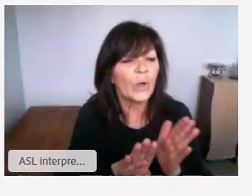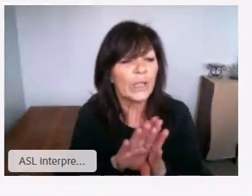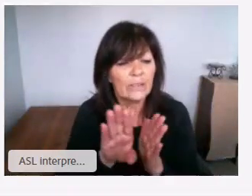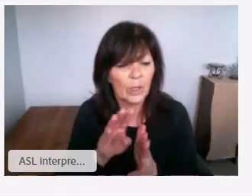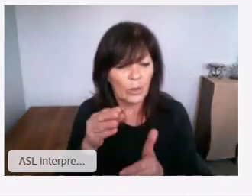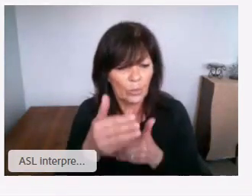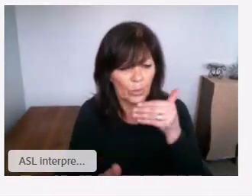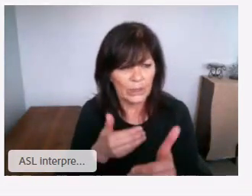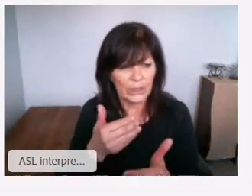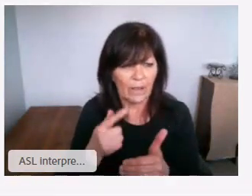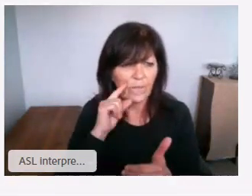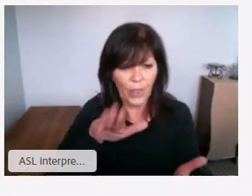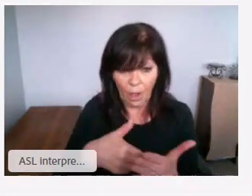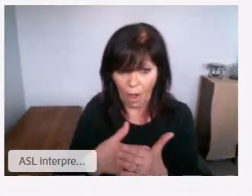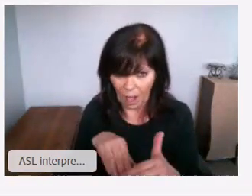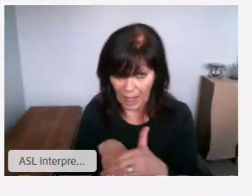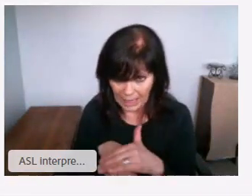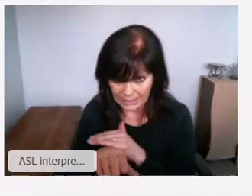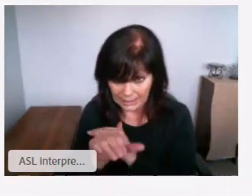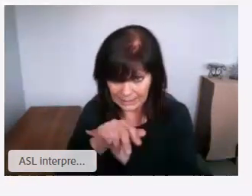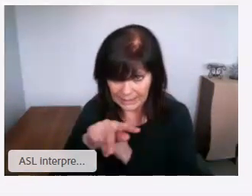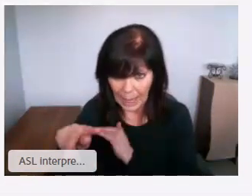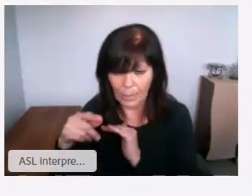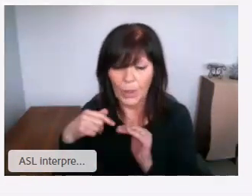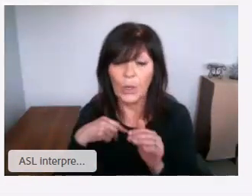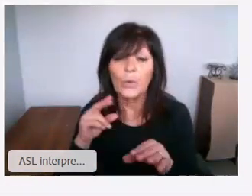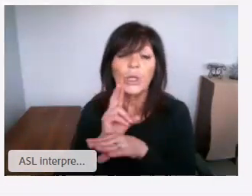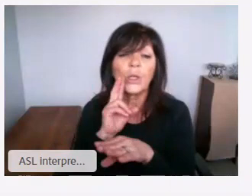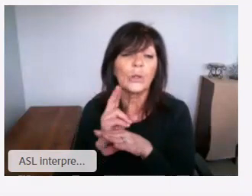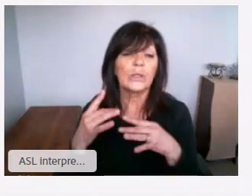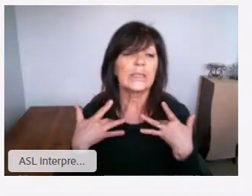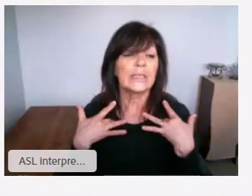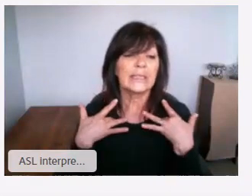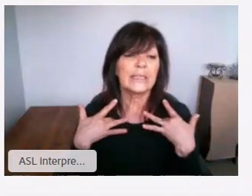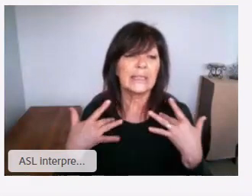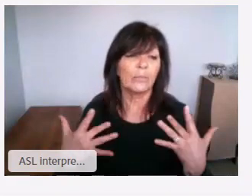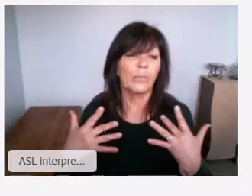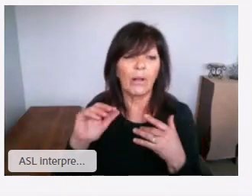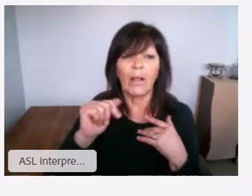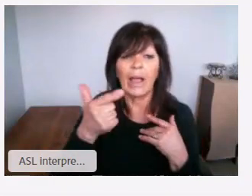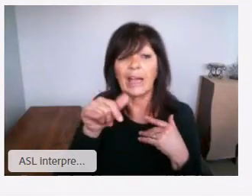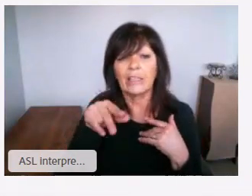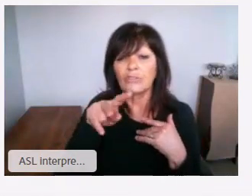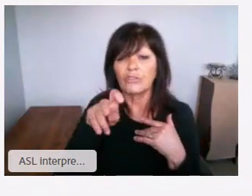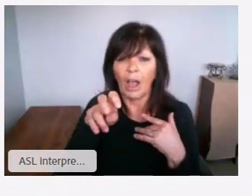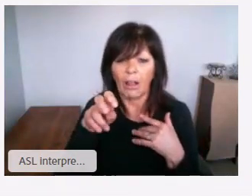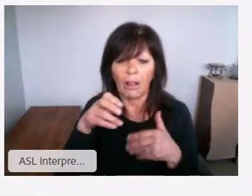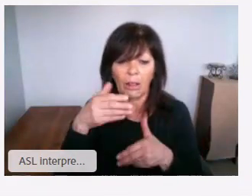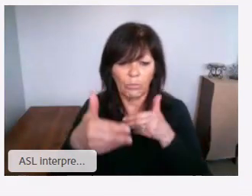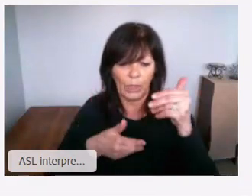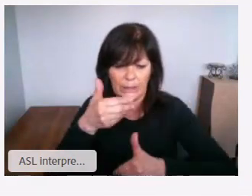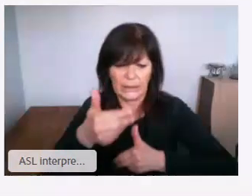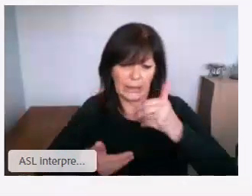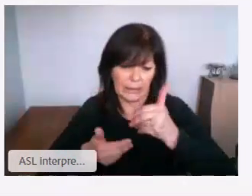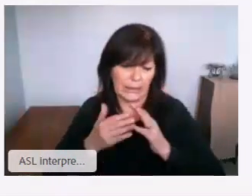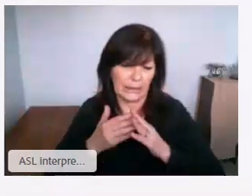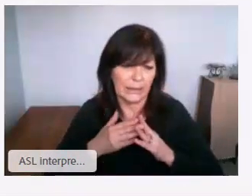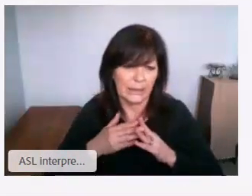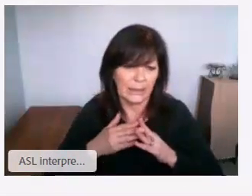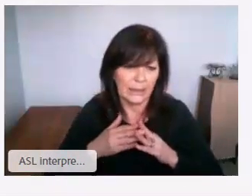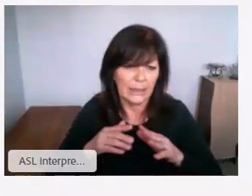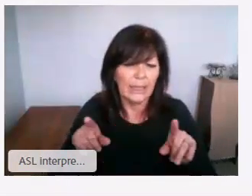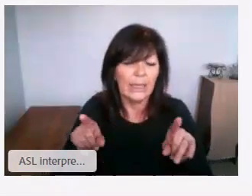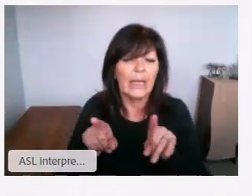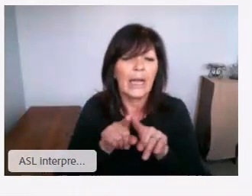All Access app, we used a typical Agile process. As a